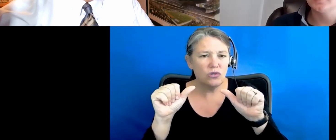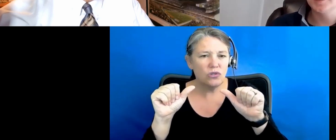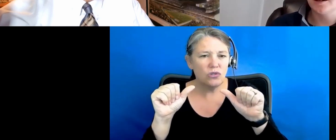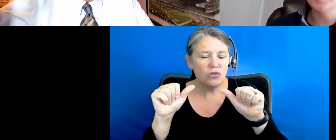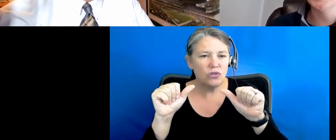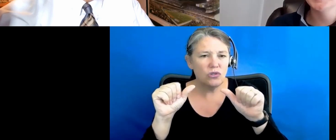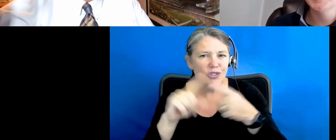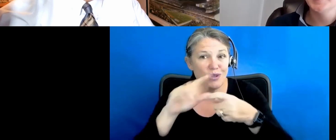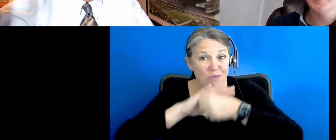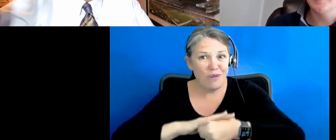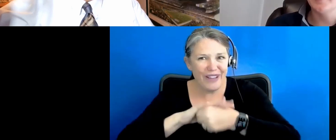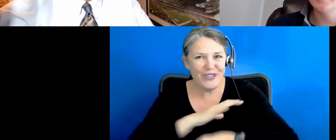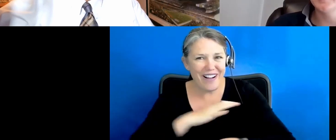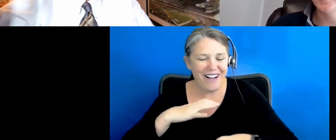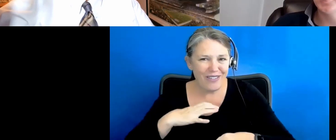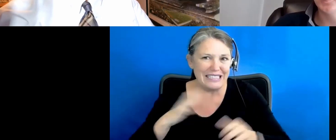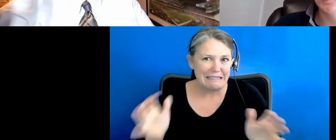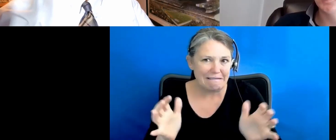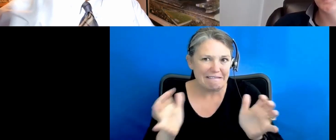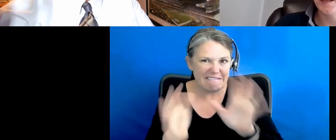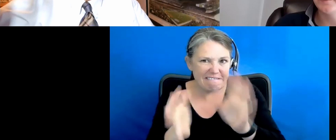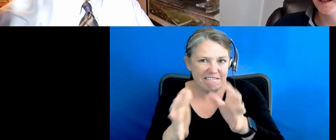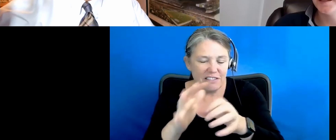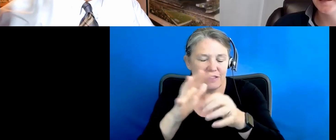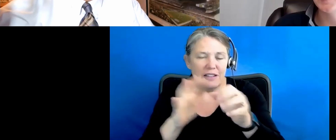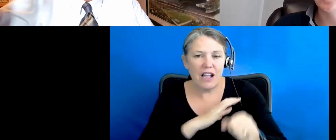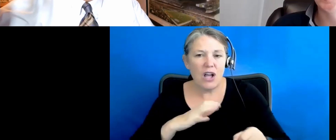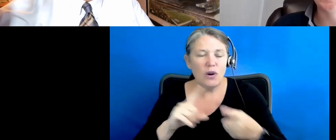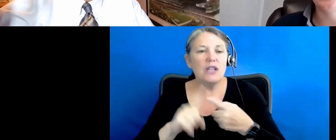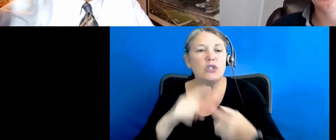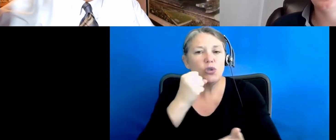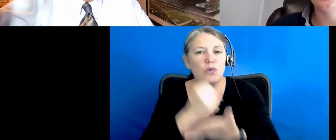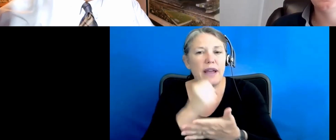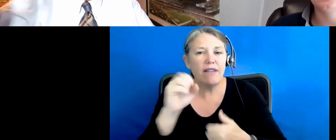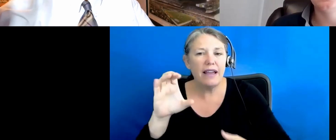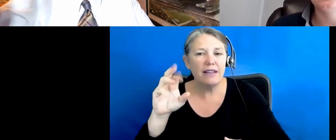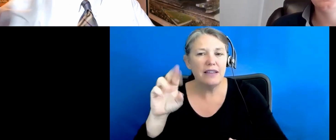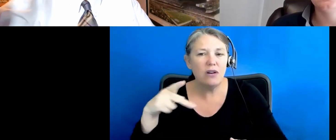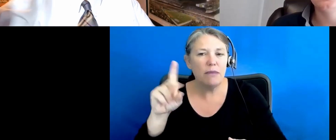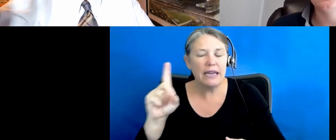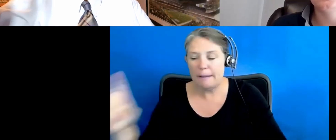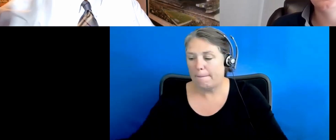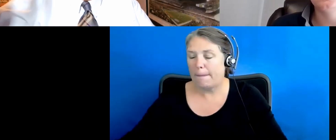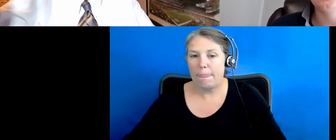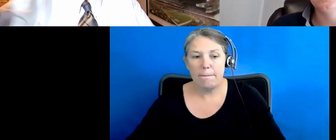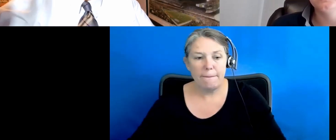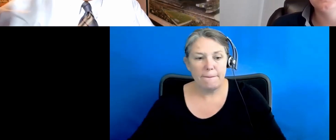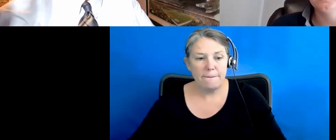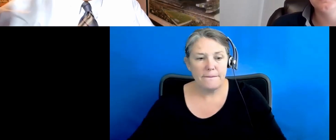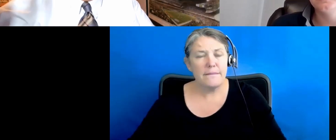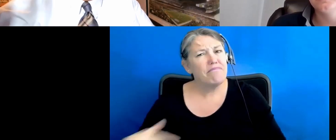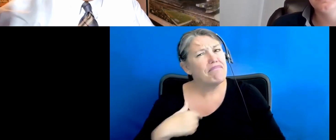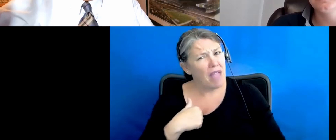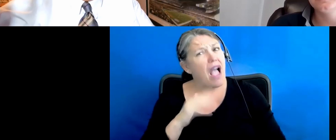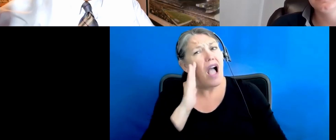pressuring Congress to ratify the CRPD? Jordan, I would